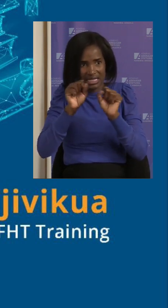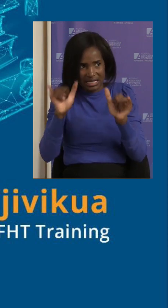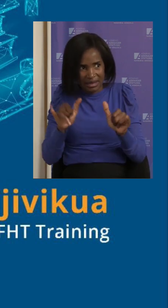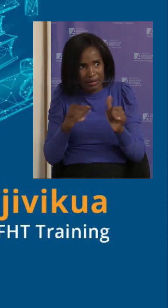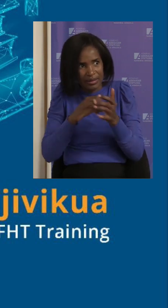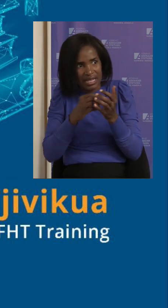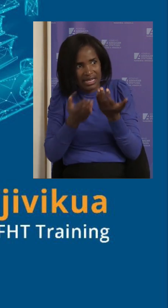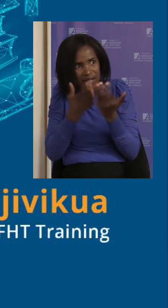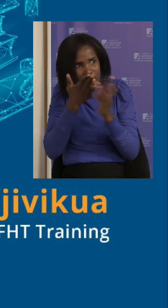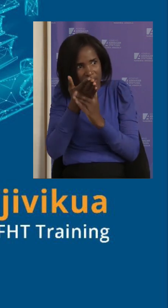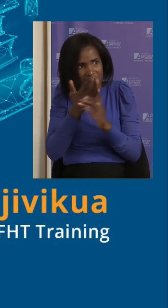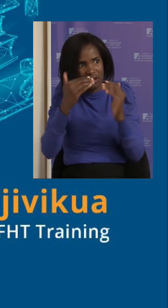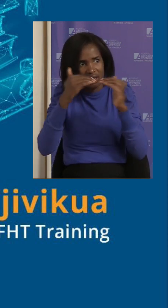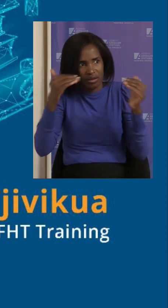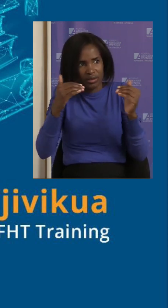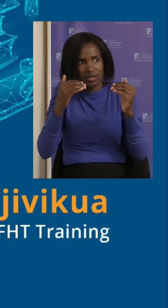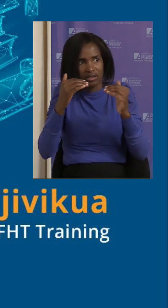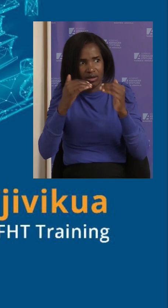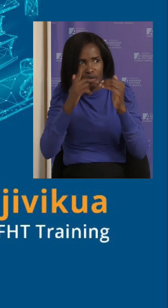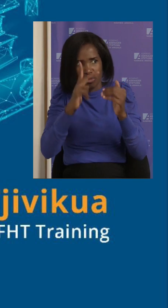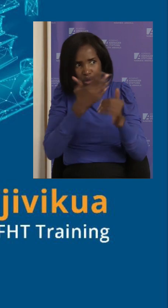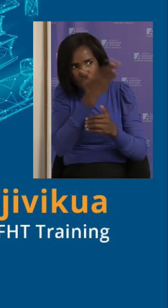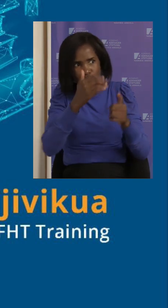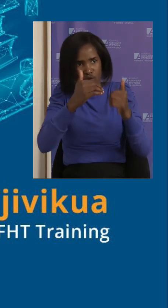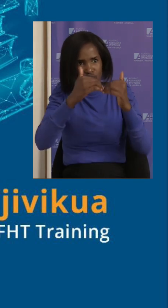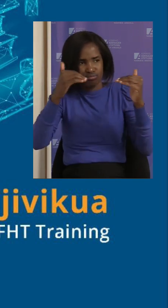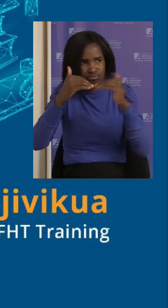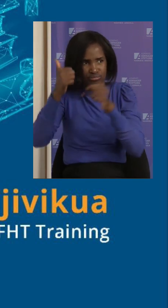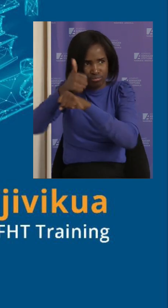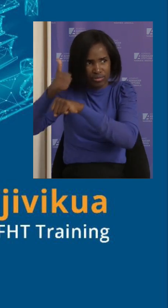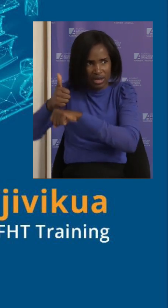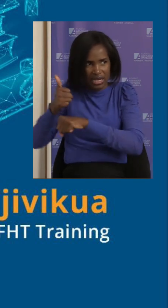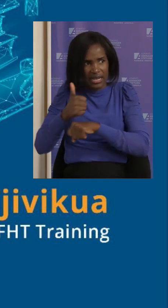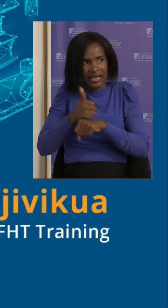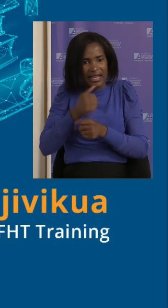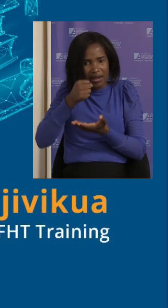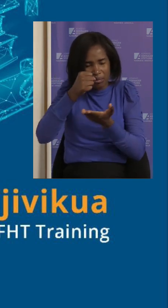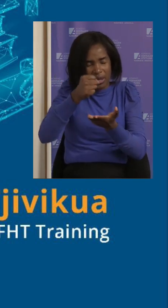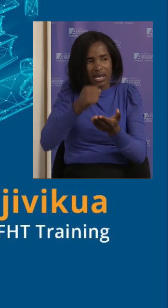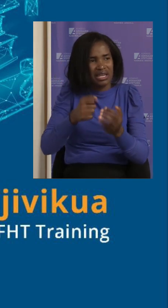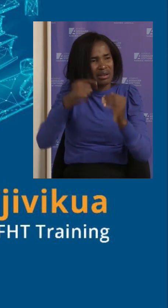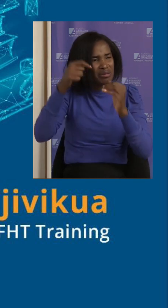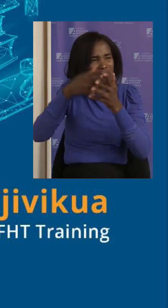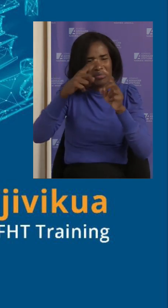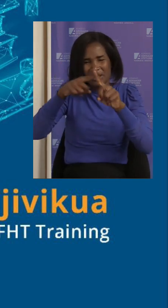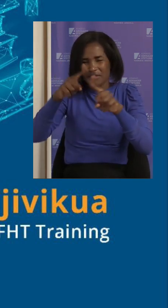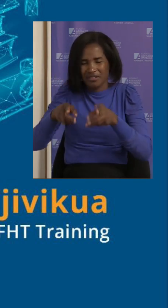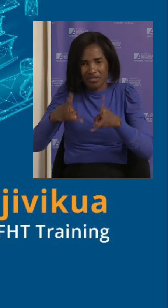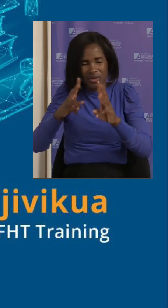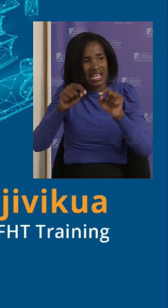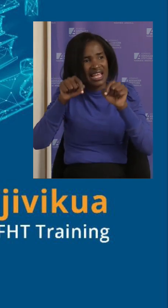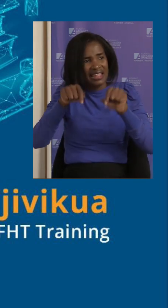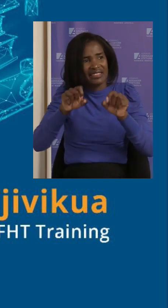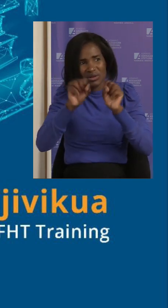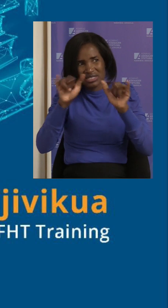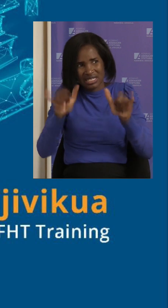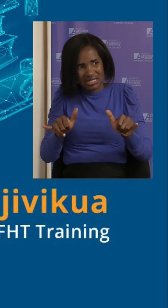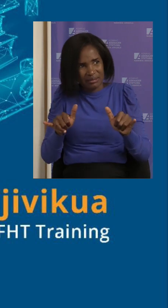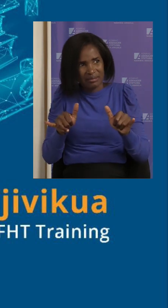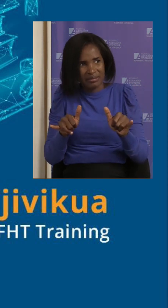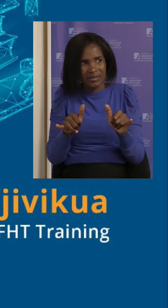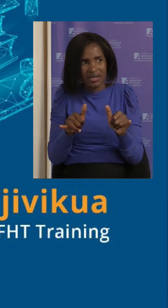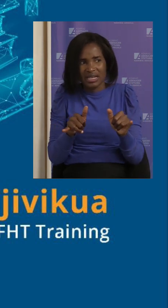access, equity, equality, adequate financing in more comprehensive ways. The current system is antiquated to the current times